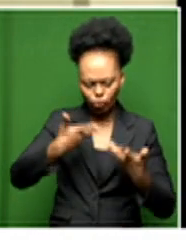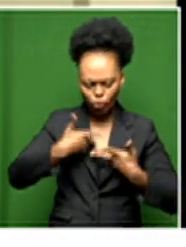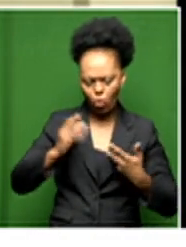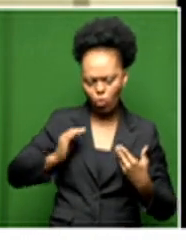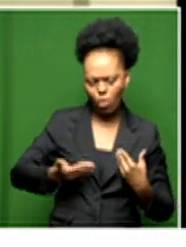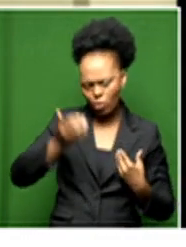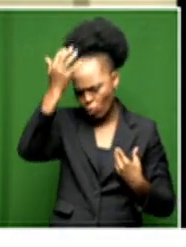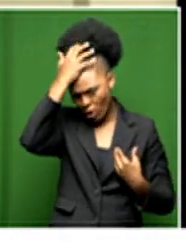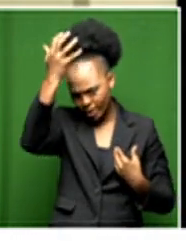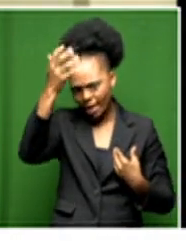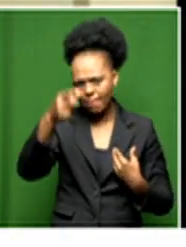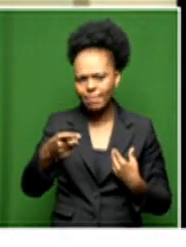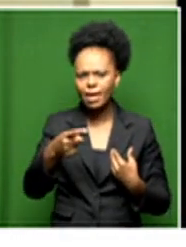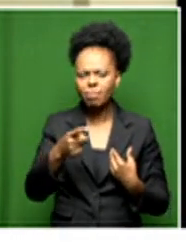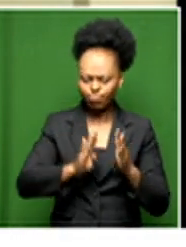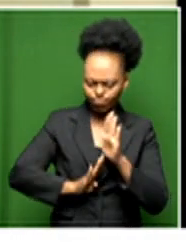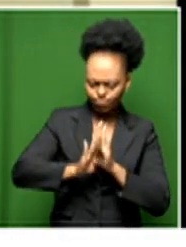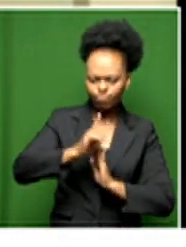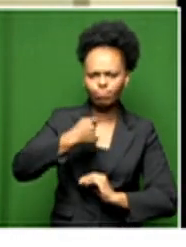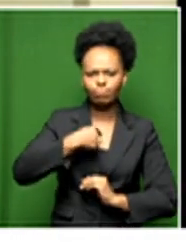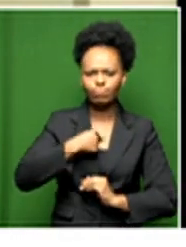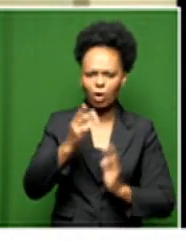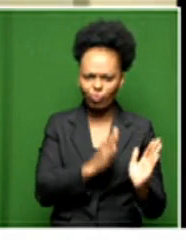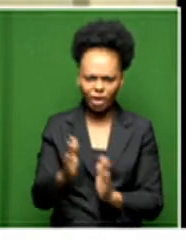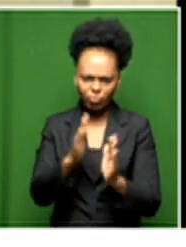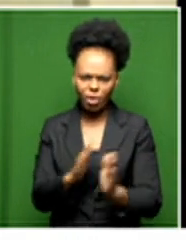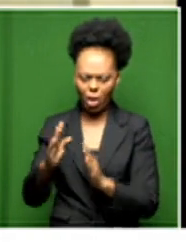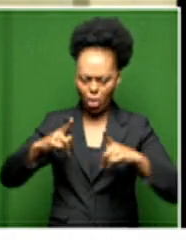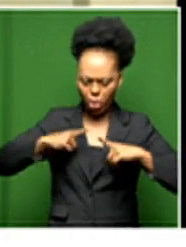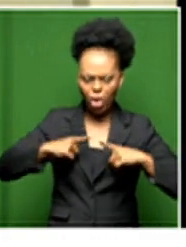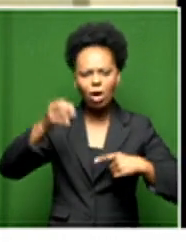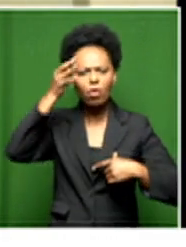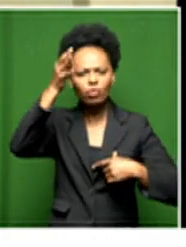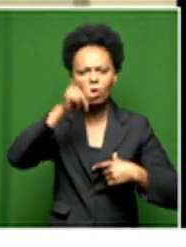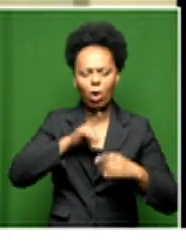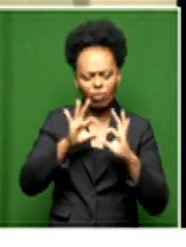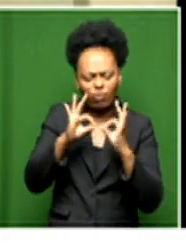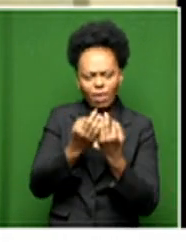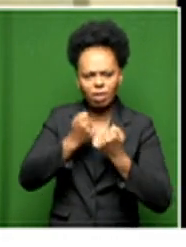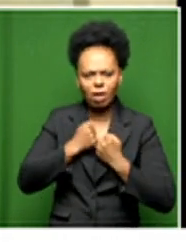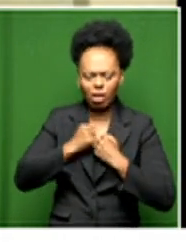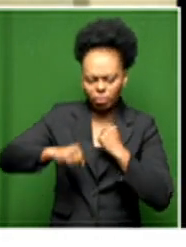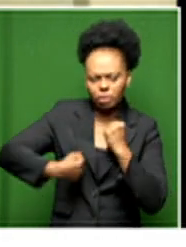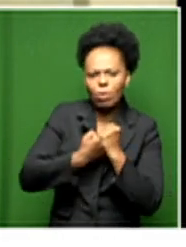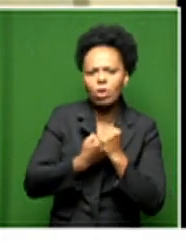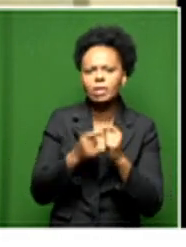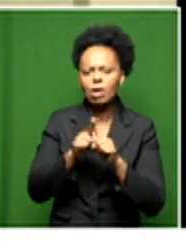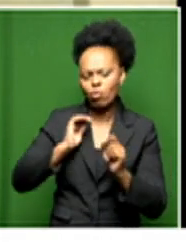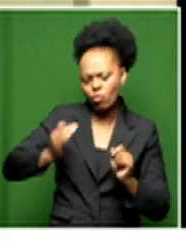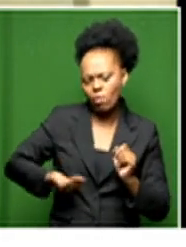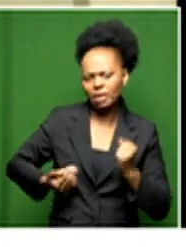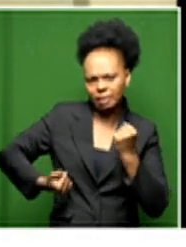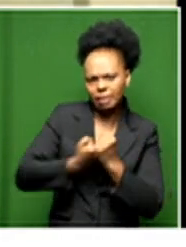it really helped shape me and prepare me for the future, being surrounded by such a strong support of women. And